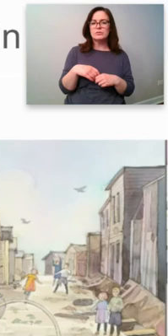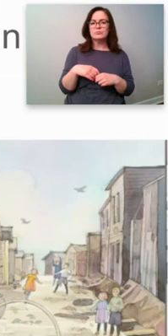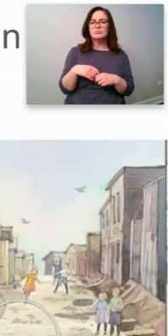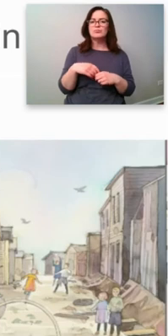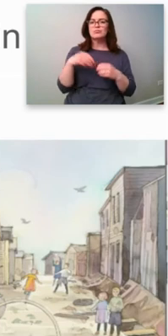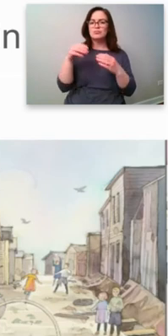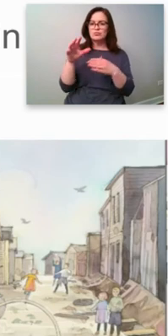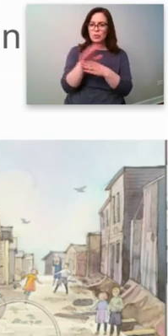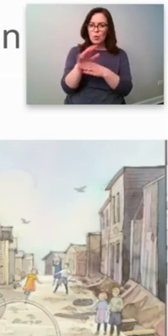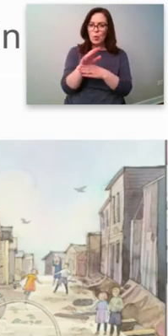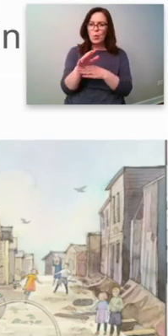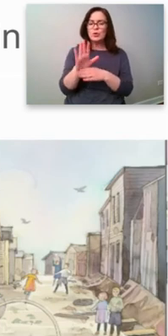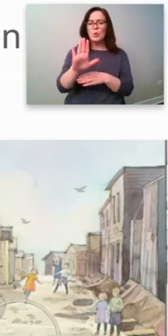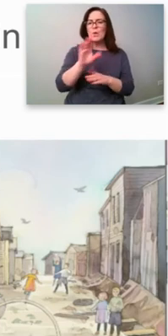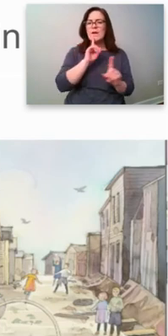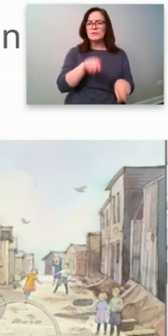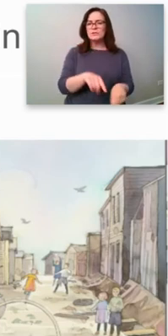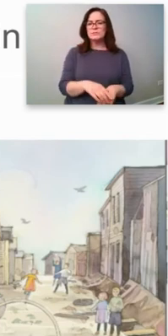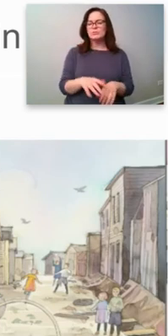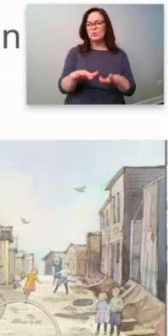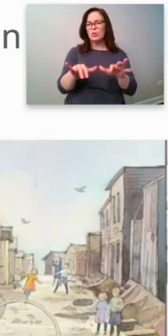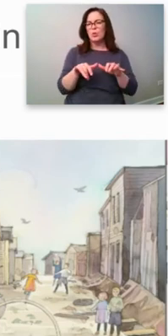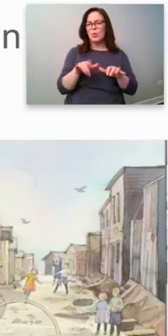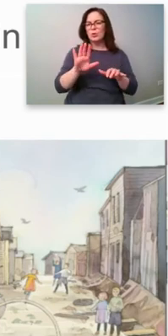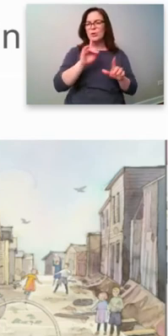Record your answer.